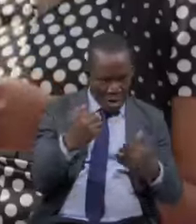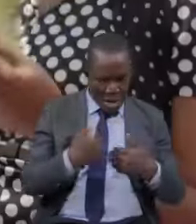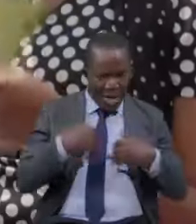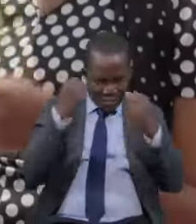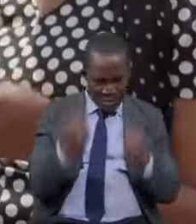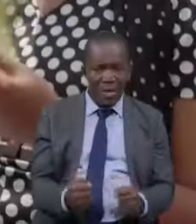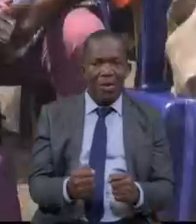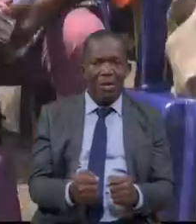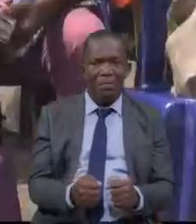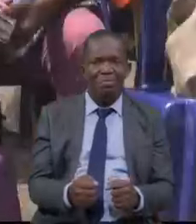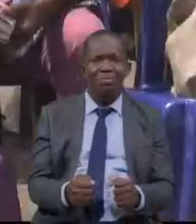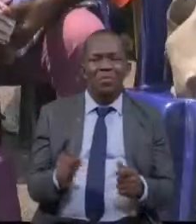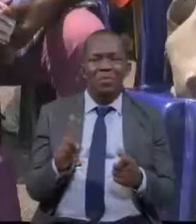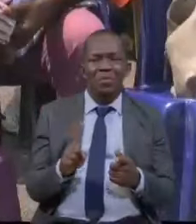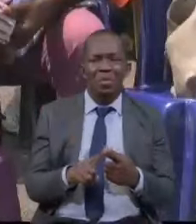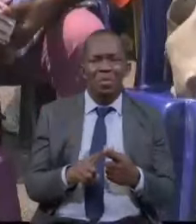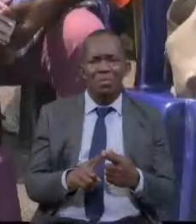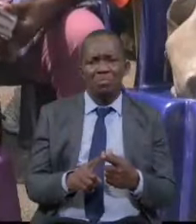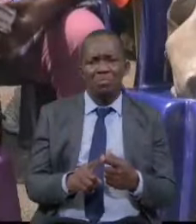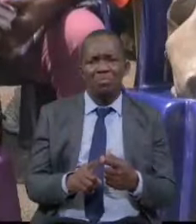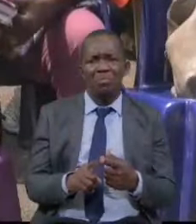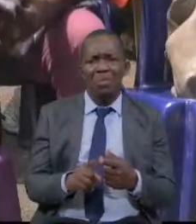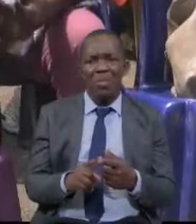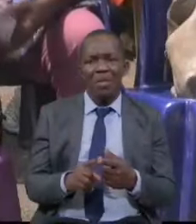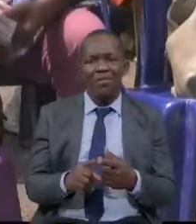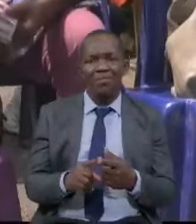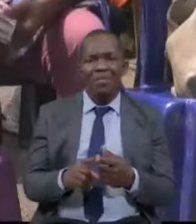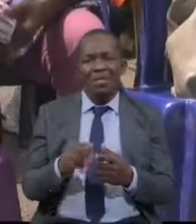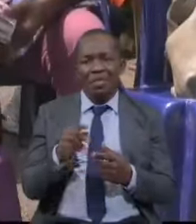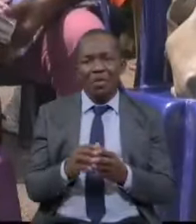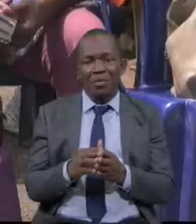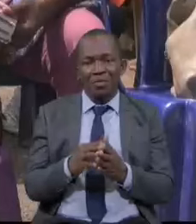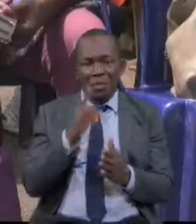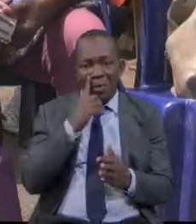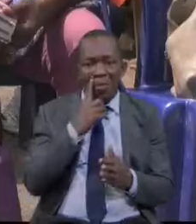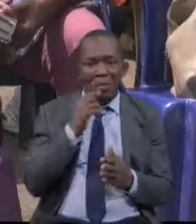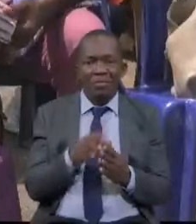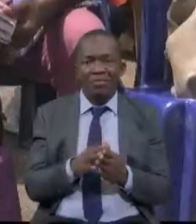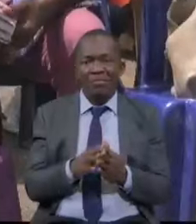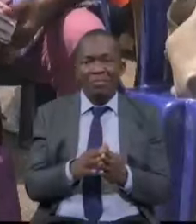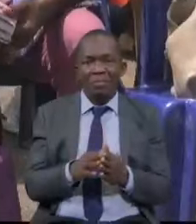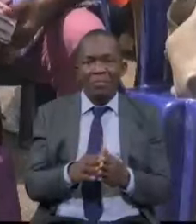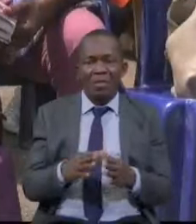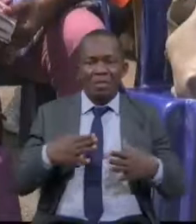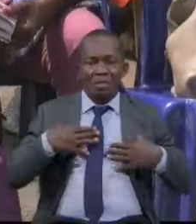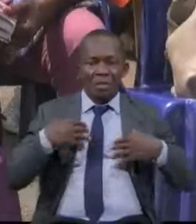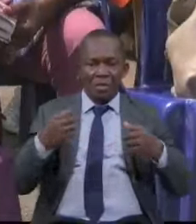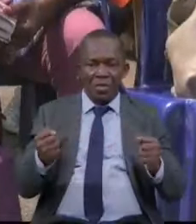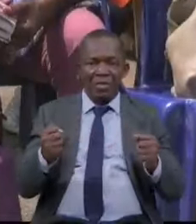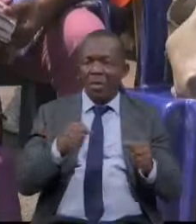diseases. Amen. I'm going to ask you a simple question. Are you ready?